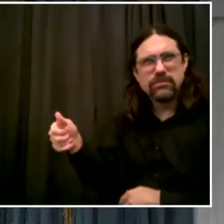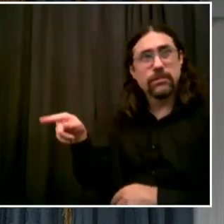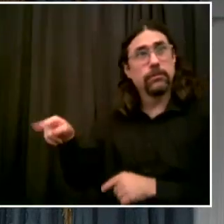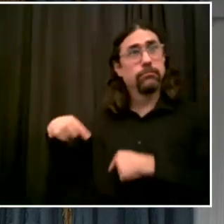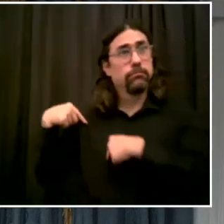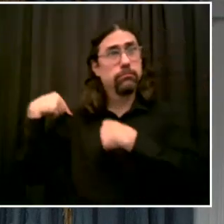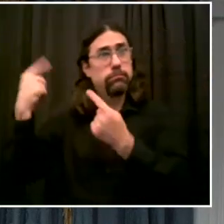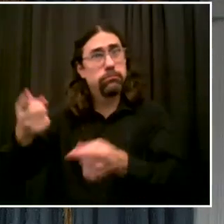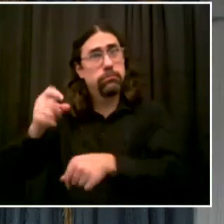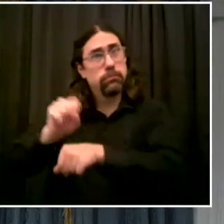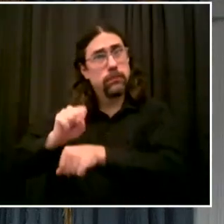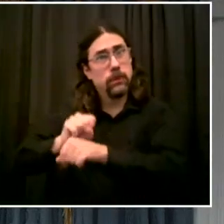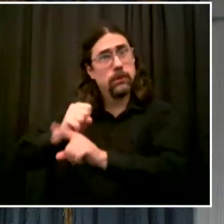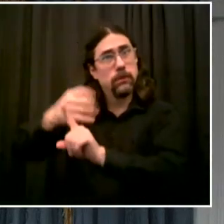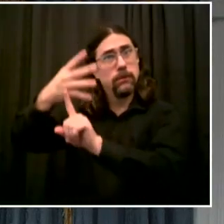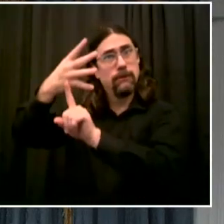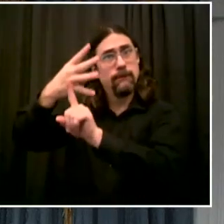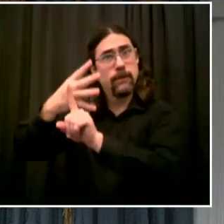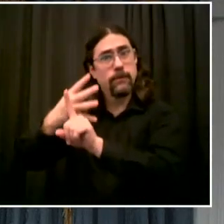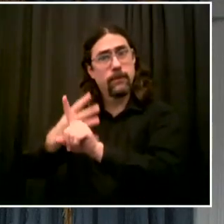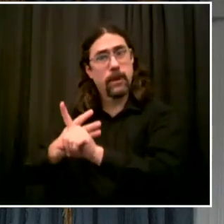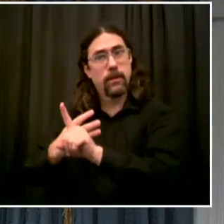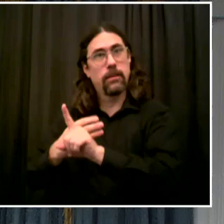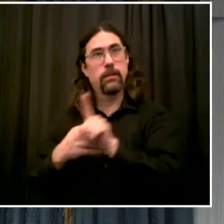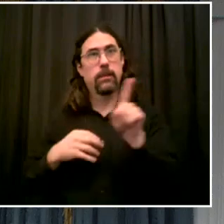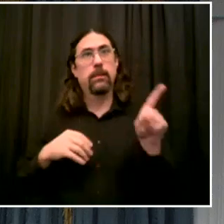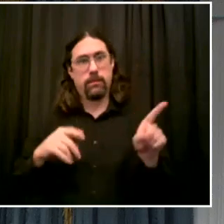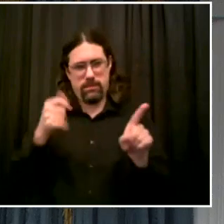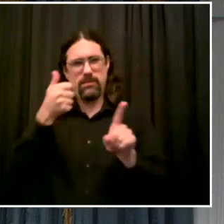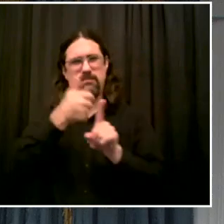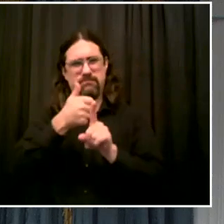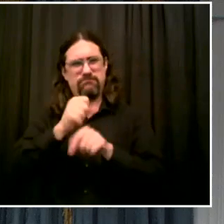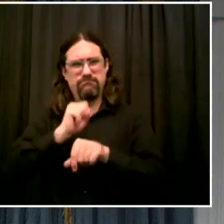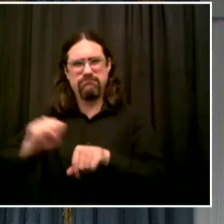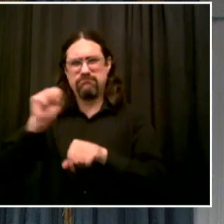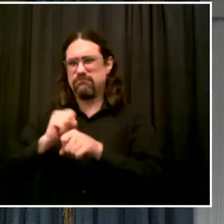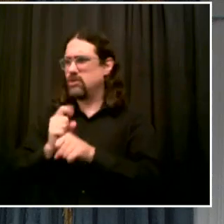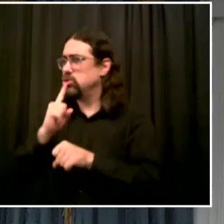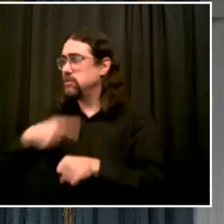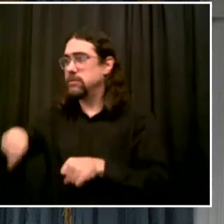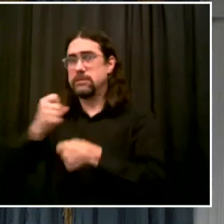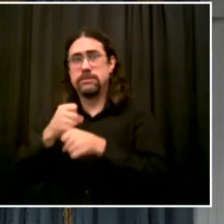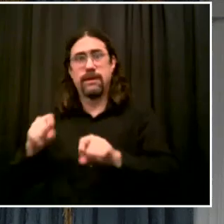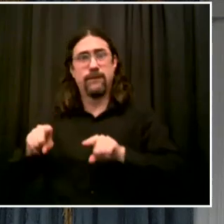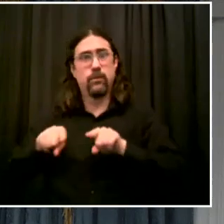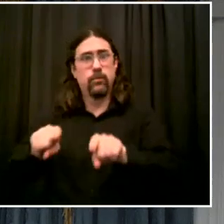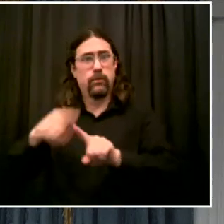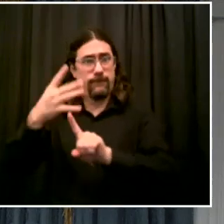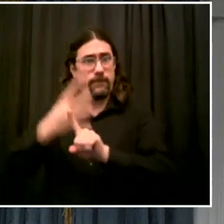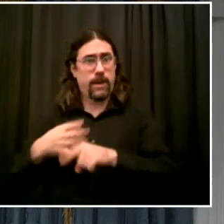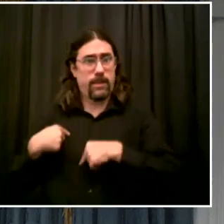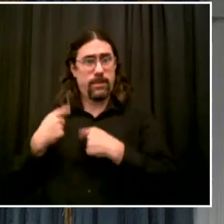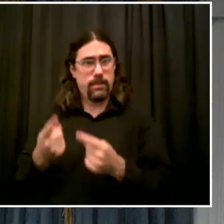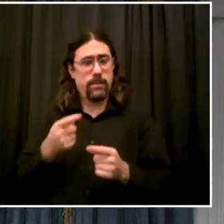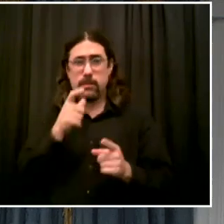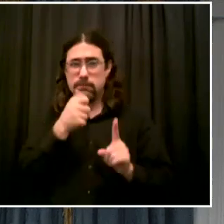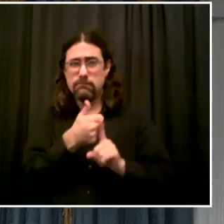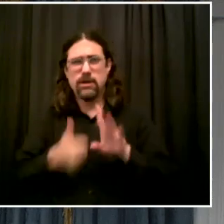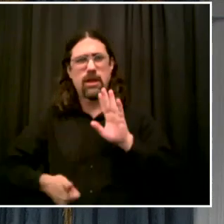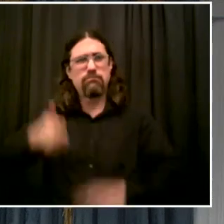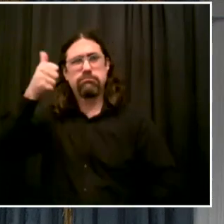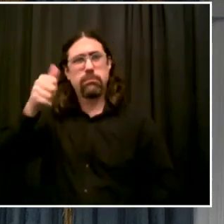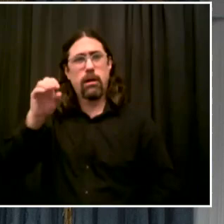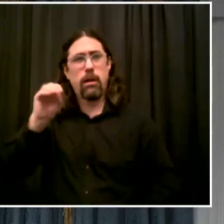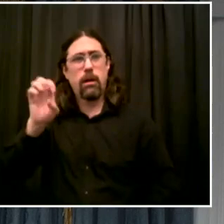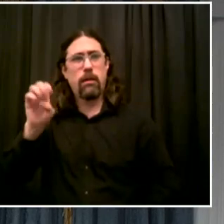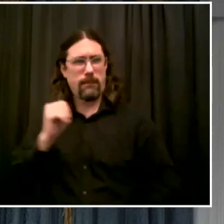Deanne Criswell. Thank you, Mayor. Good morning, everybody. It is summertime and temperatures are going to continue to go up.